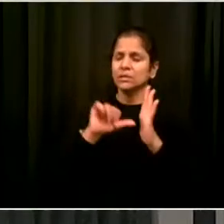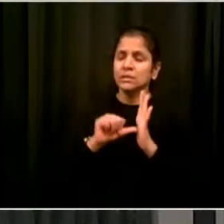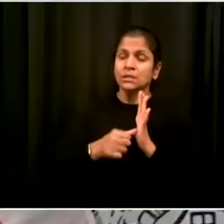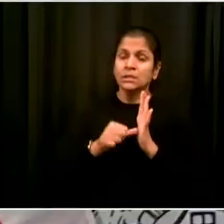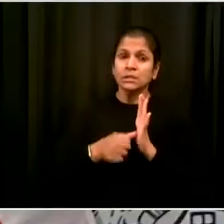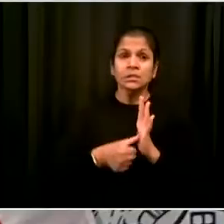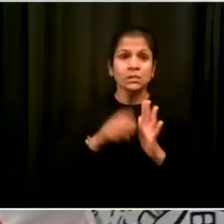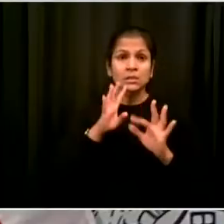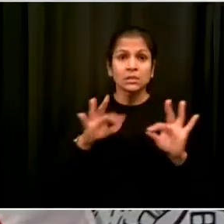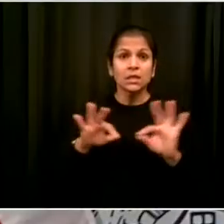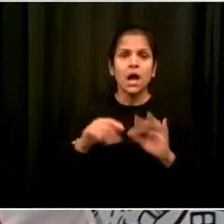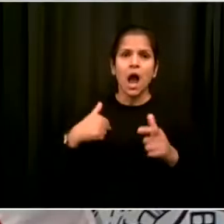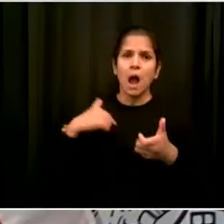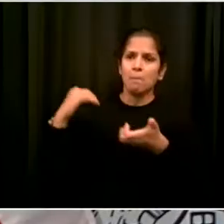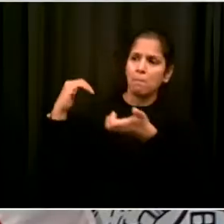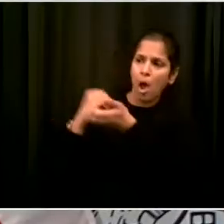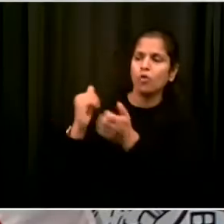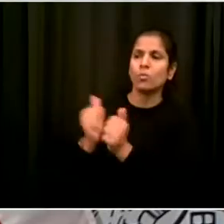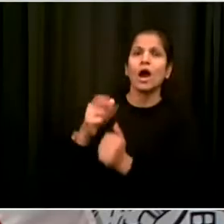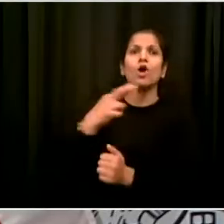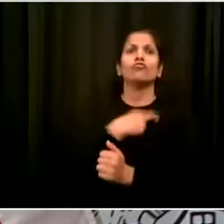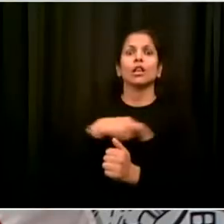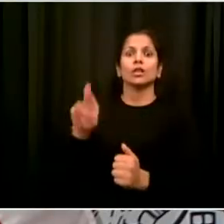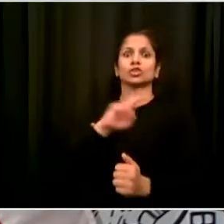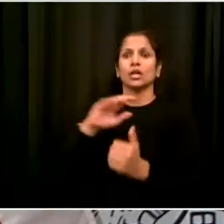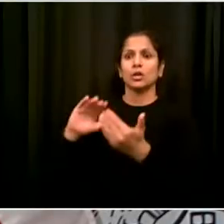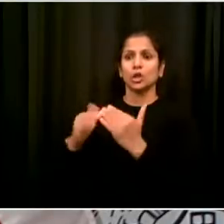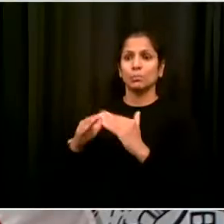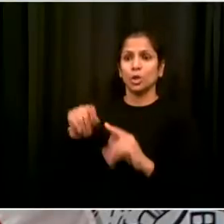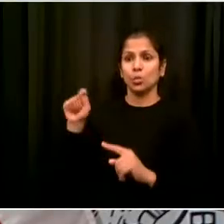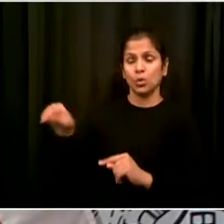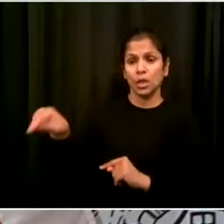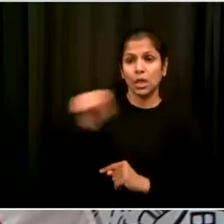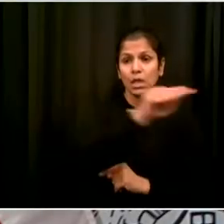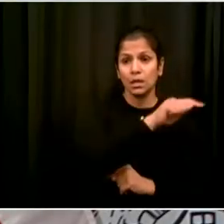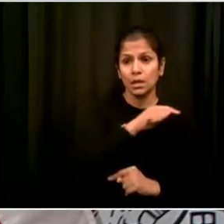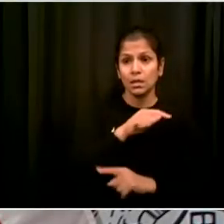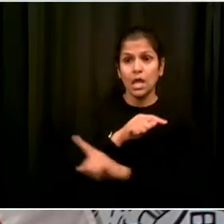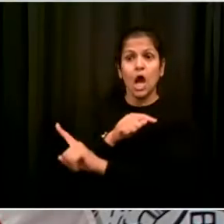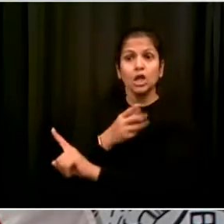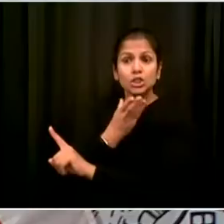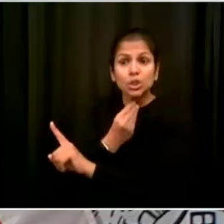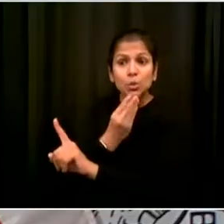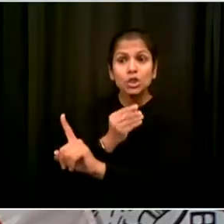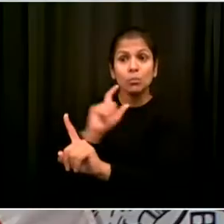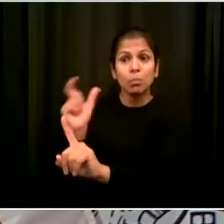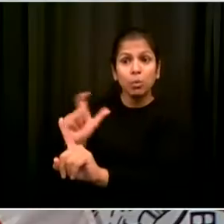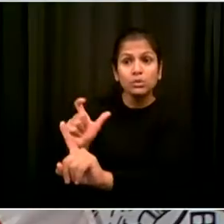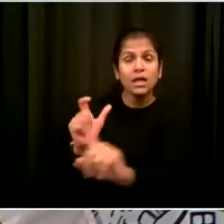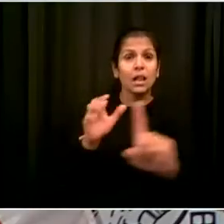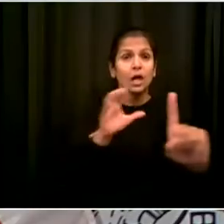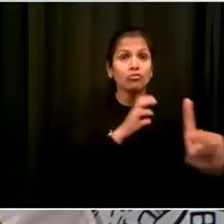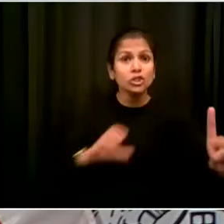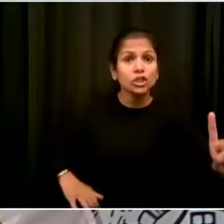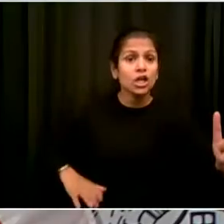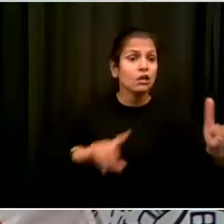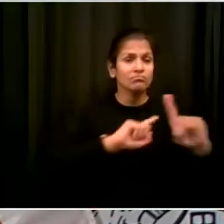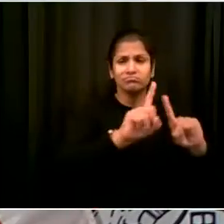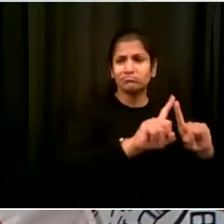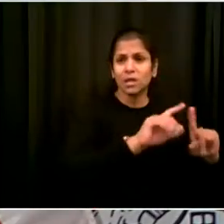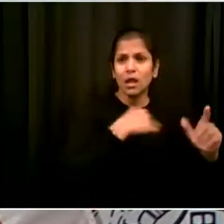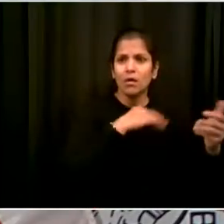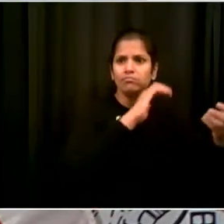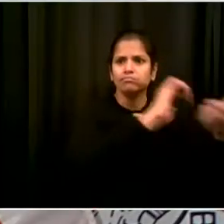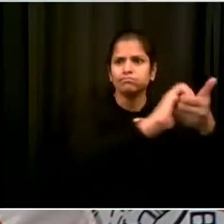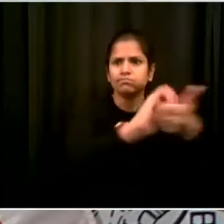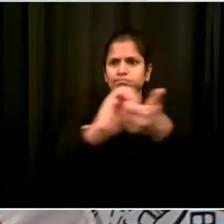Partnerships, doing extraordinary work. I'm a firm believer that we can reach the grassroots much better working with our faith partners,